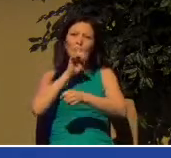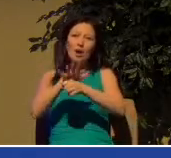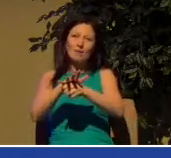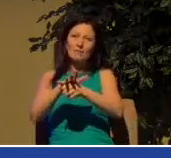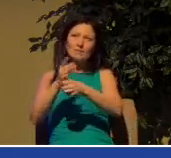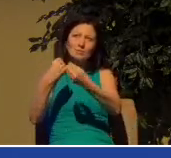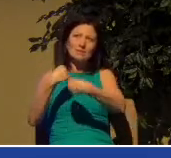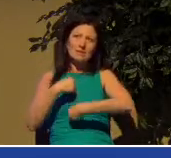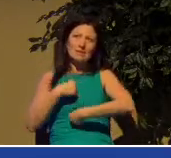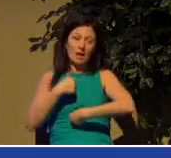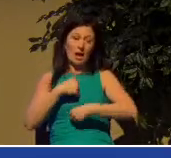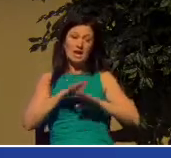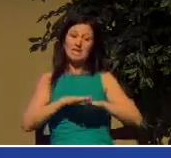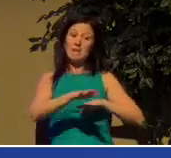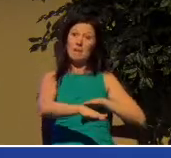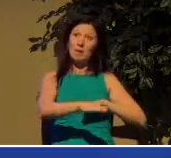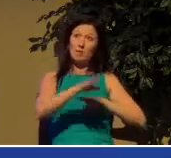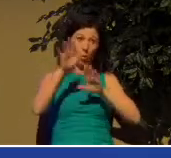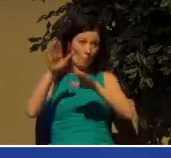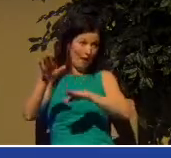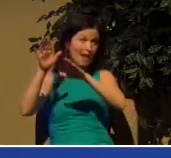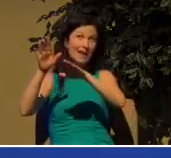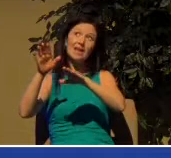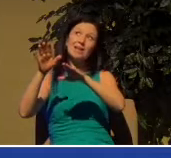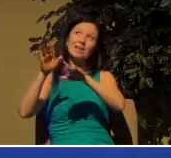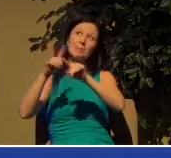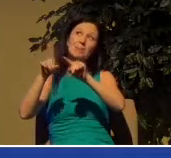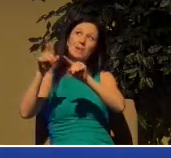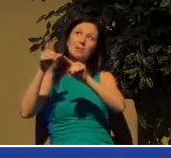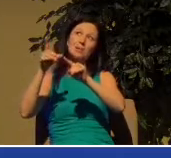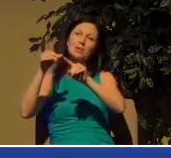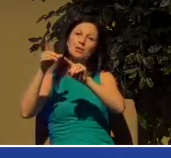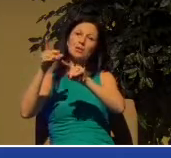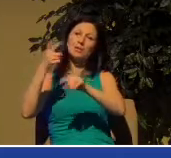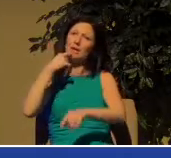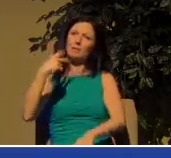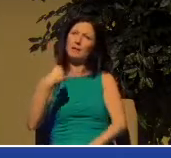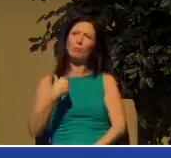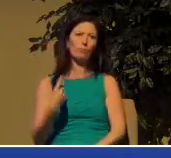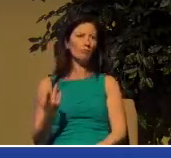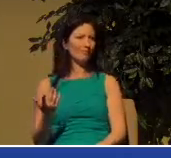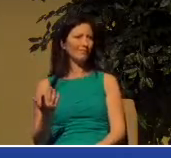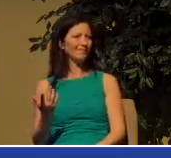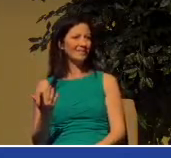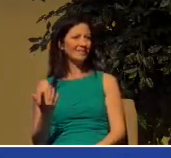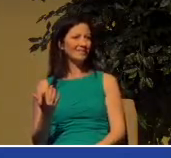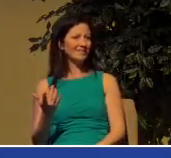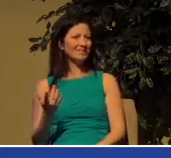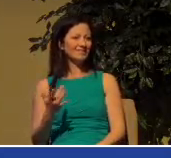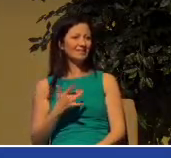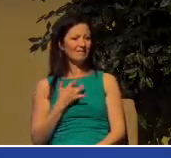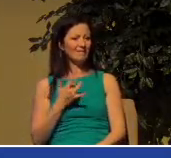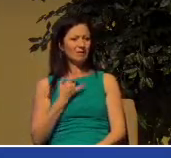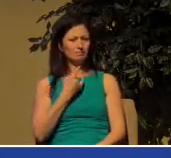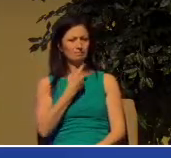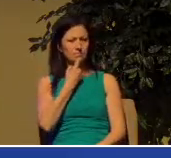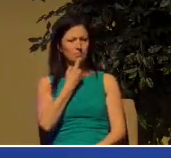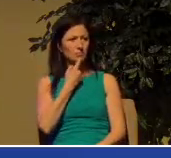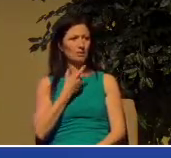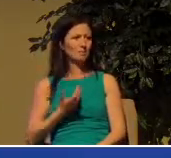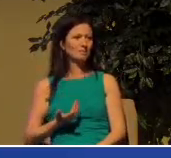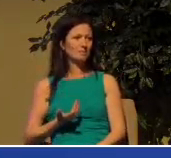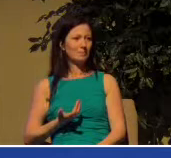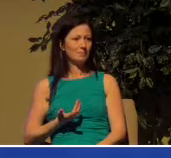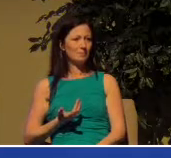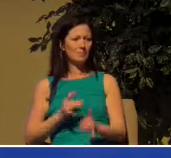obedience. And that took me a long time to recover from, because how do I